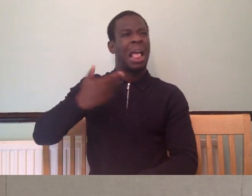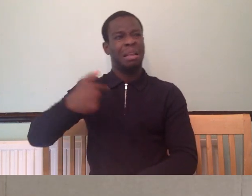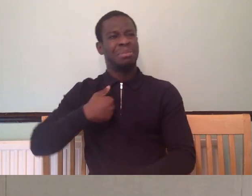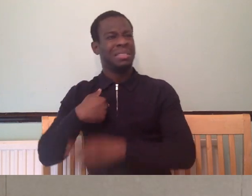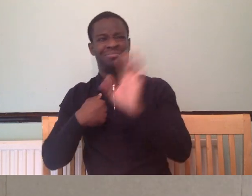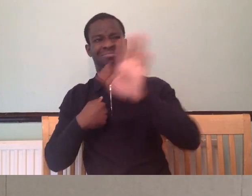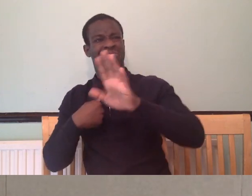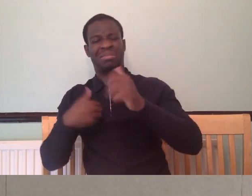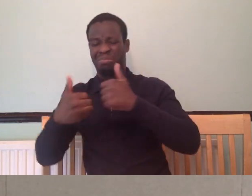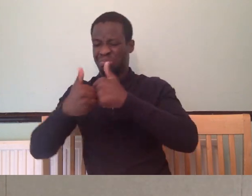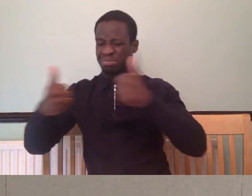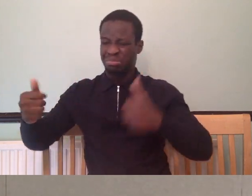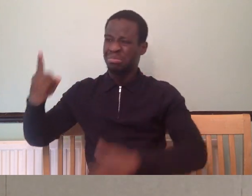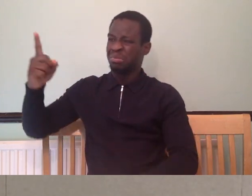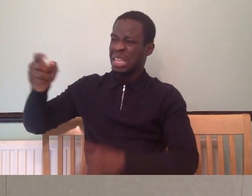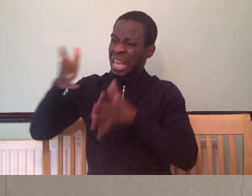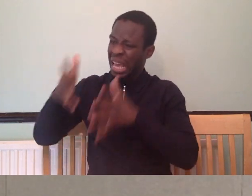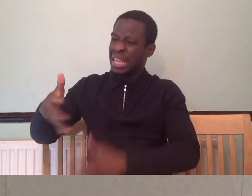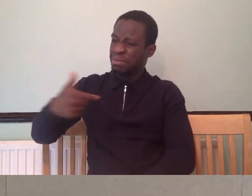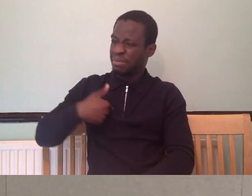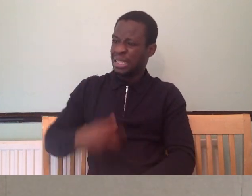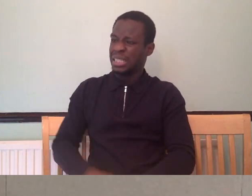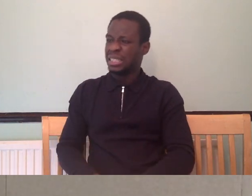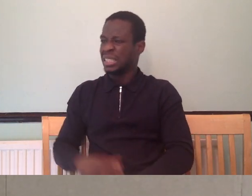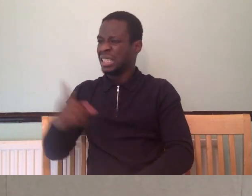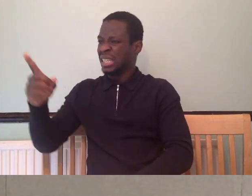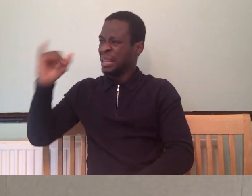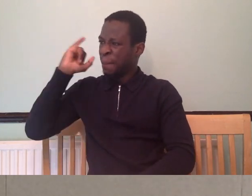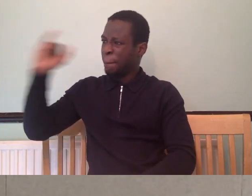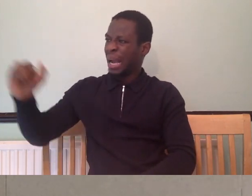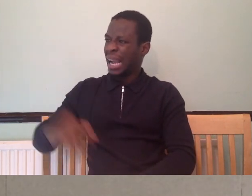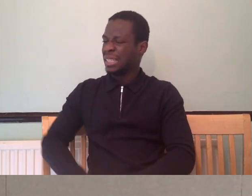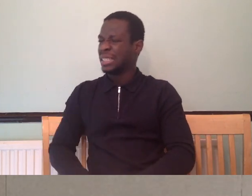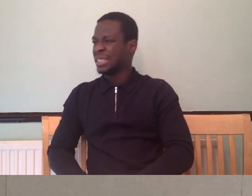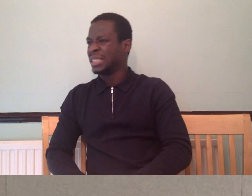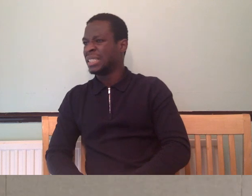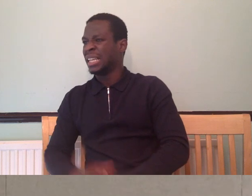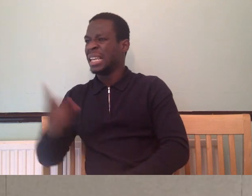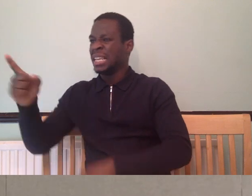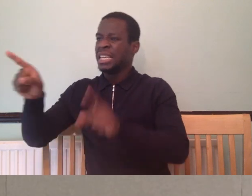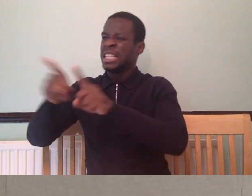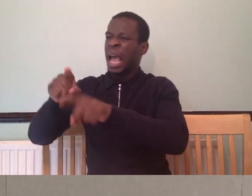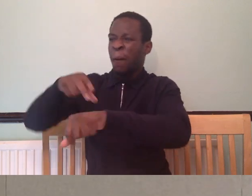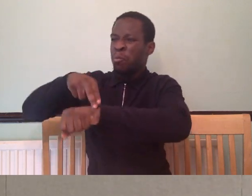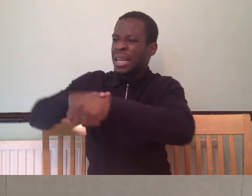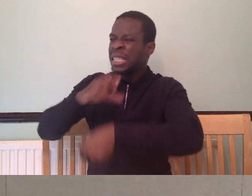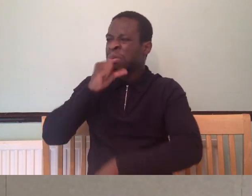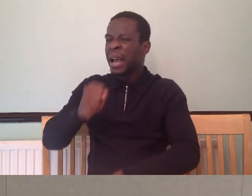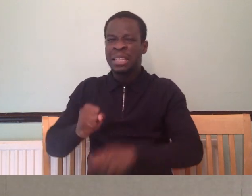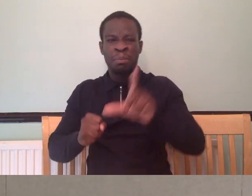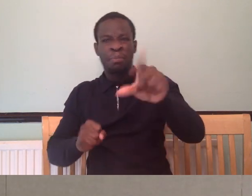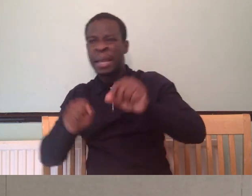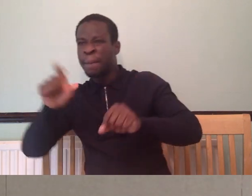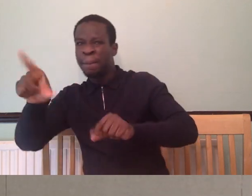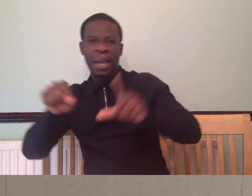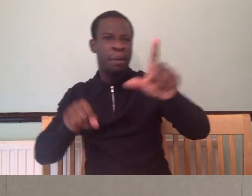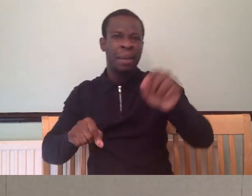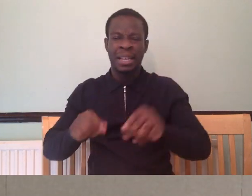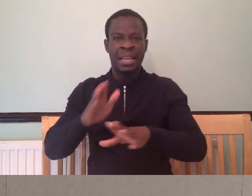worst for them, that he's some kind of celestial police officer who wants to